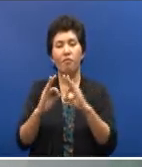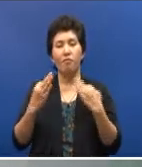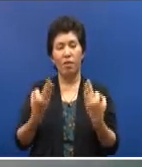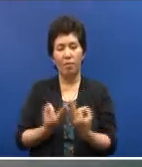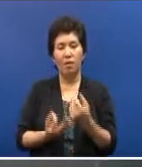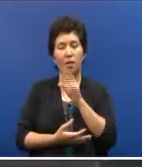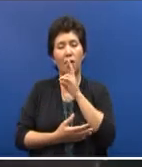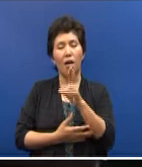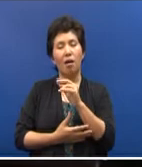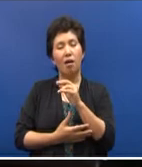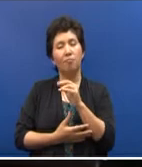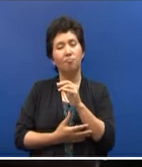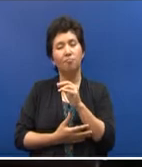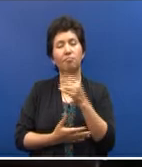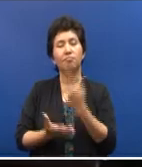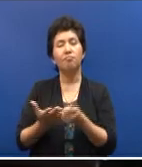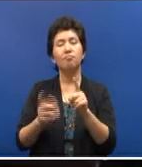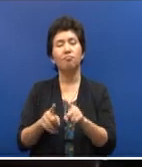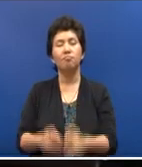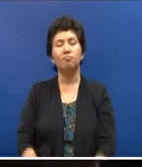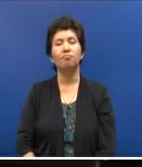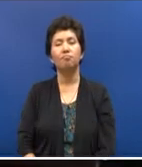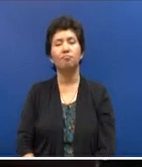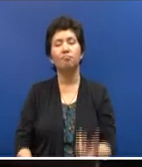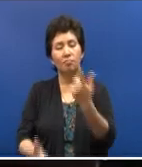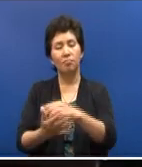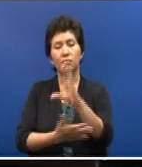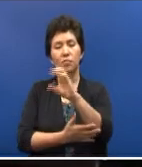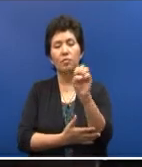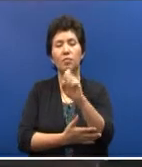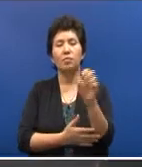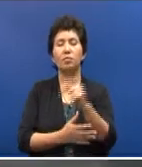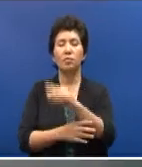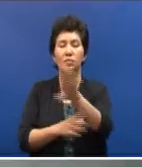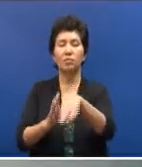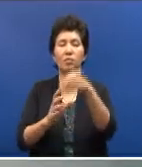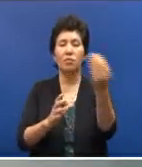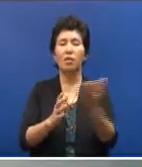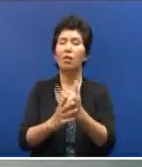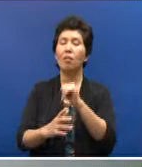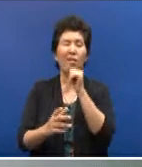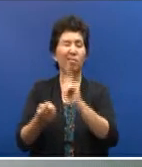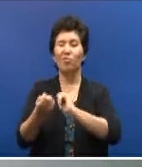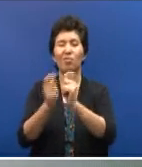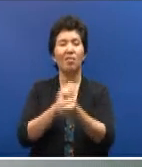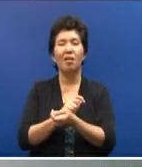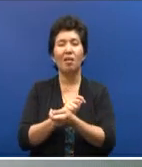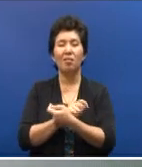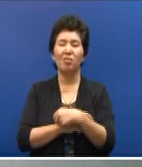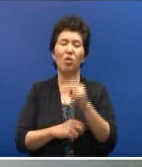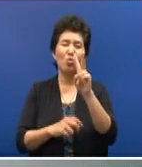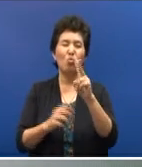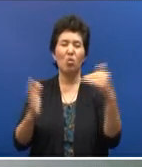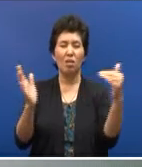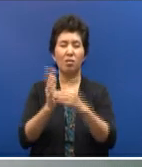family are like. So the caste system existed almost unchanged for at least 2,000